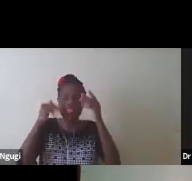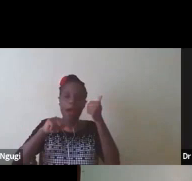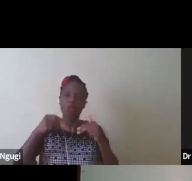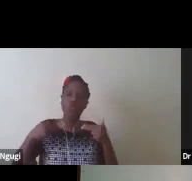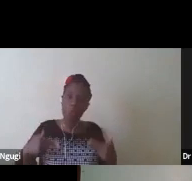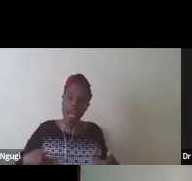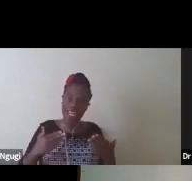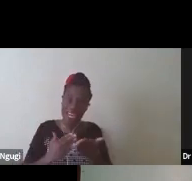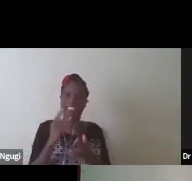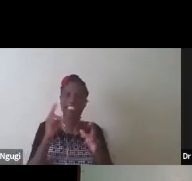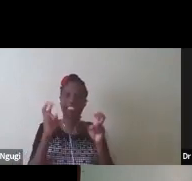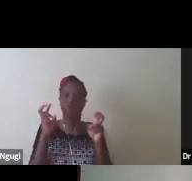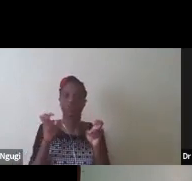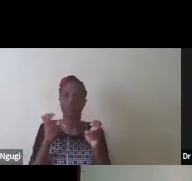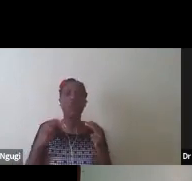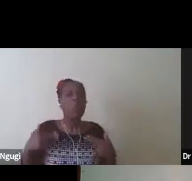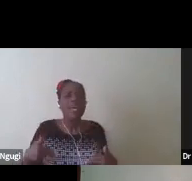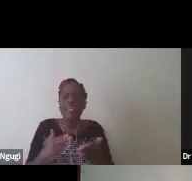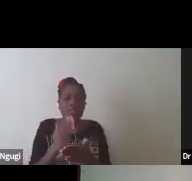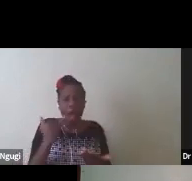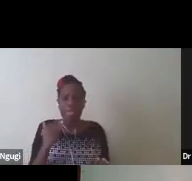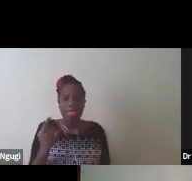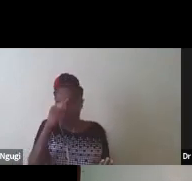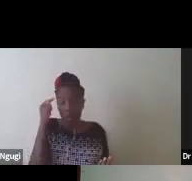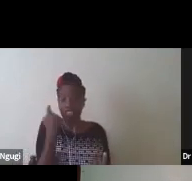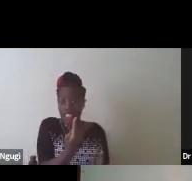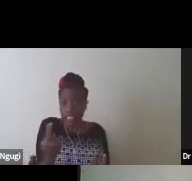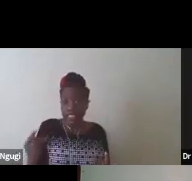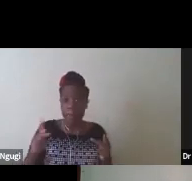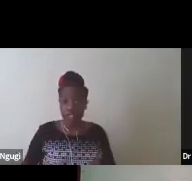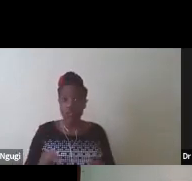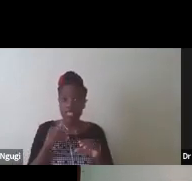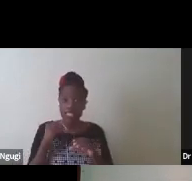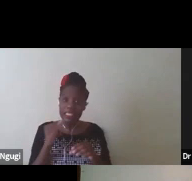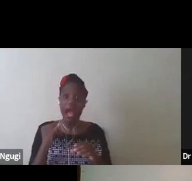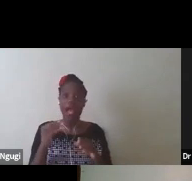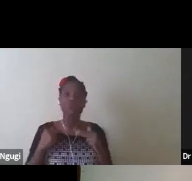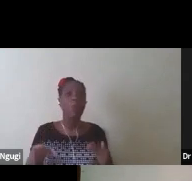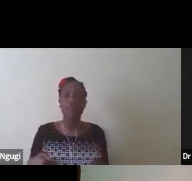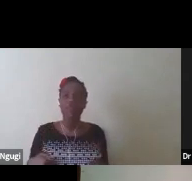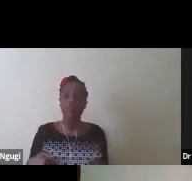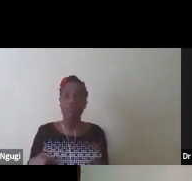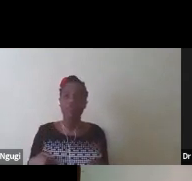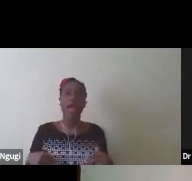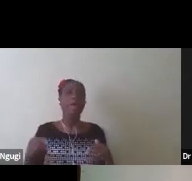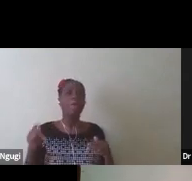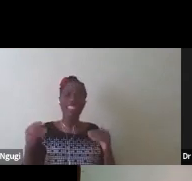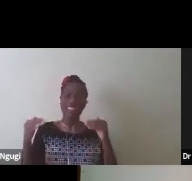And a human right is because everyone is a human. They need all these rights, regardless of any